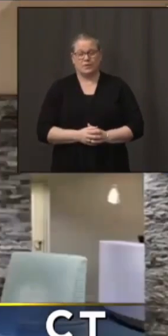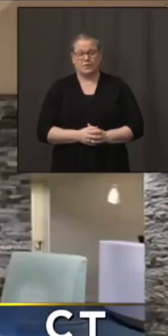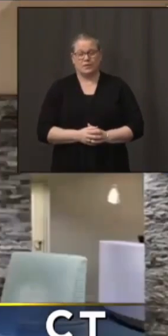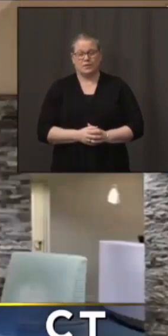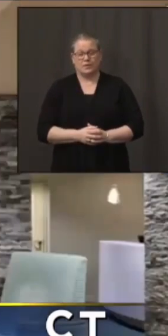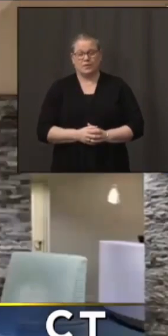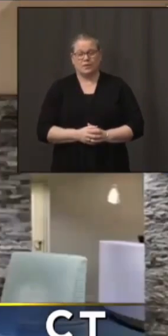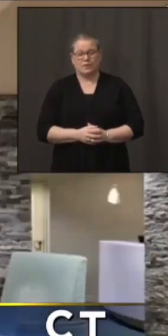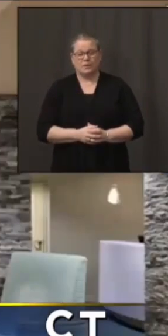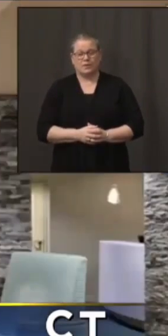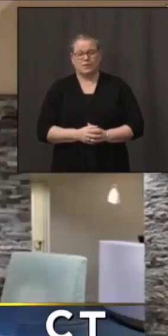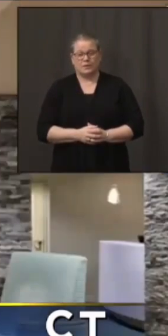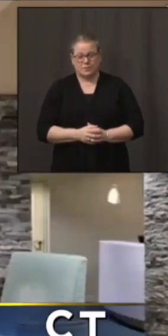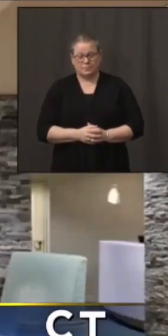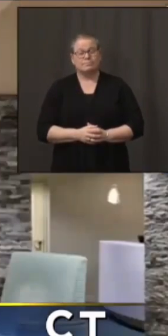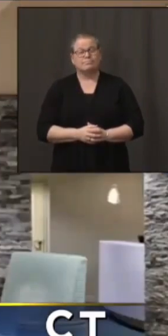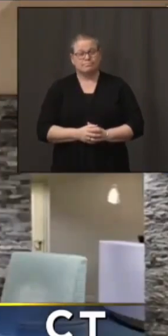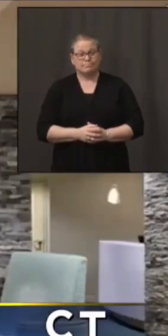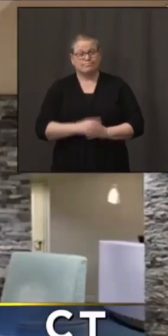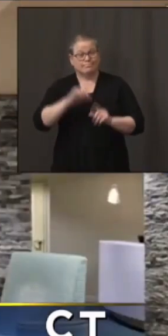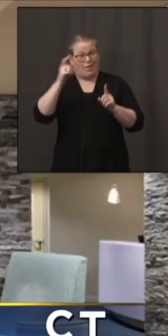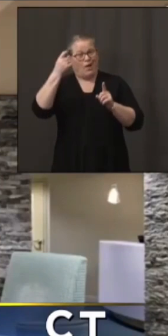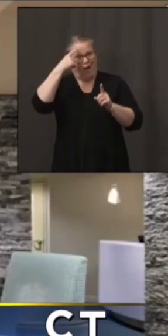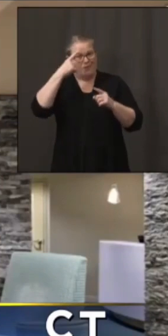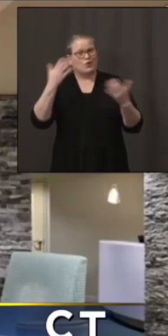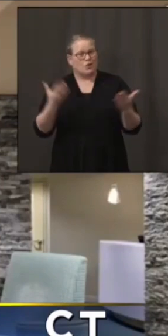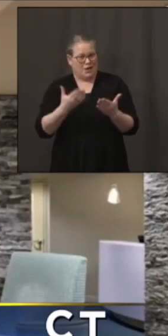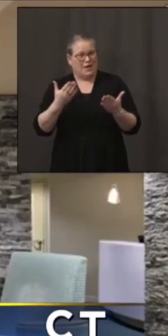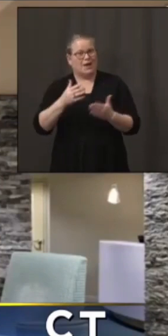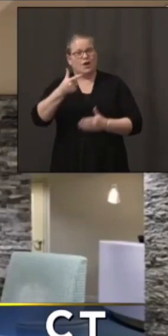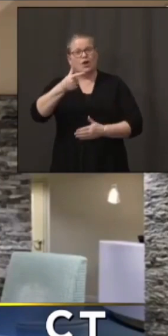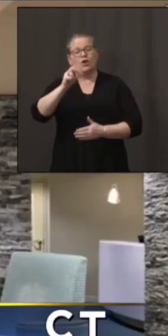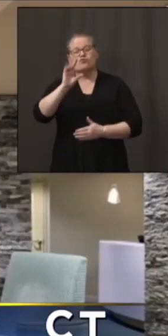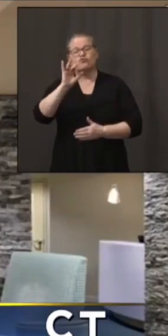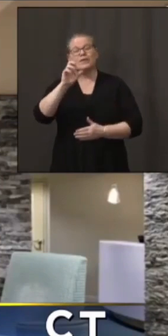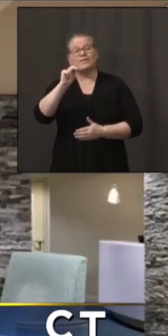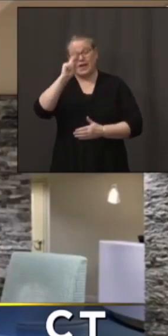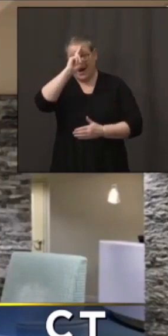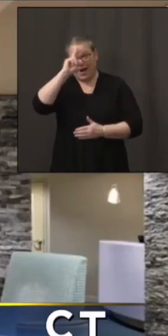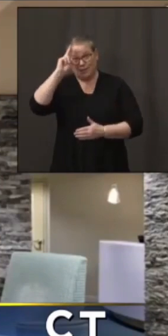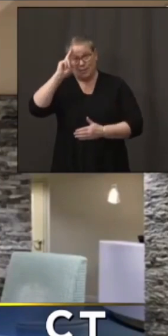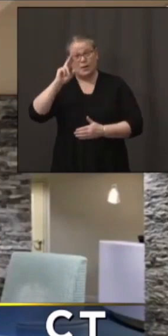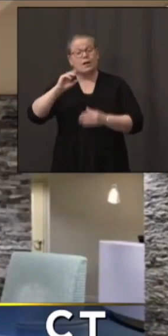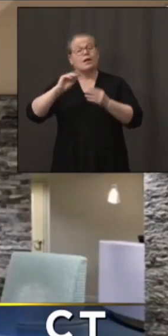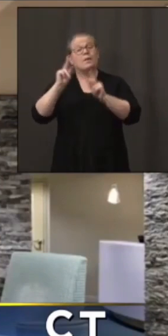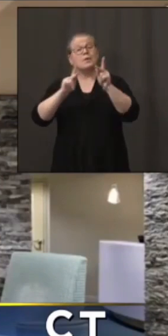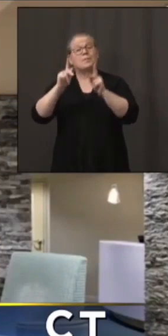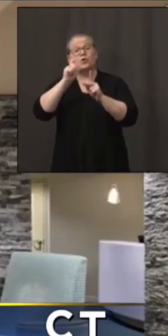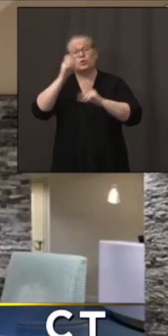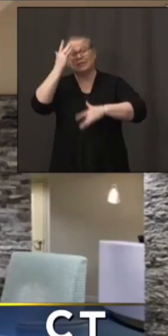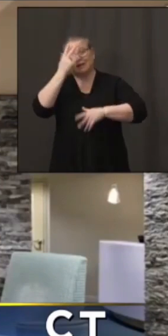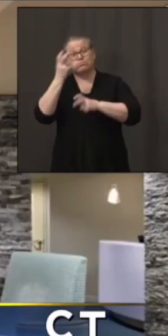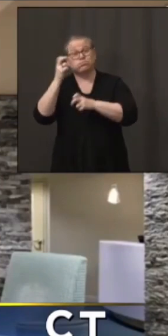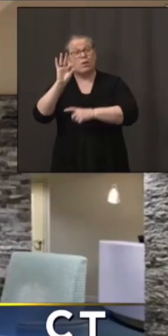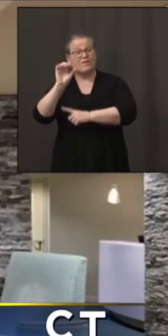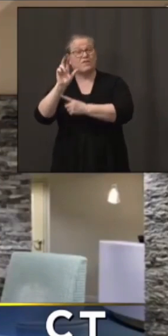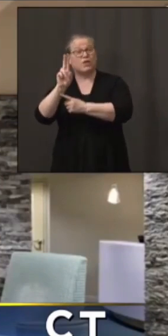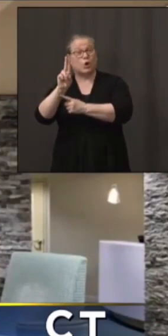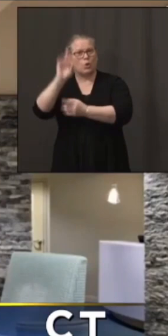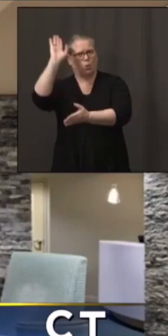Yes, Governor, we've seen that here too. The number of flu cases at Griffin is down dramatically, which is wonderful only because it creates